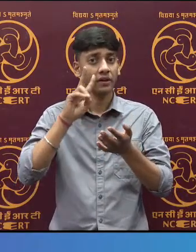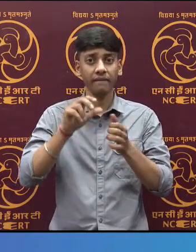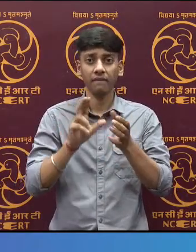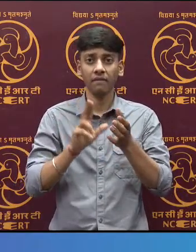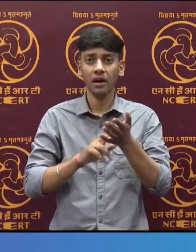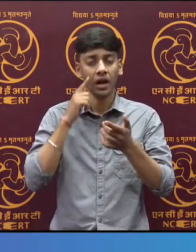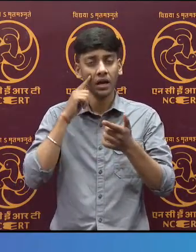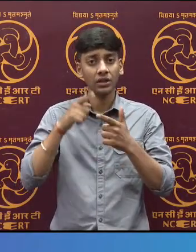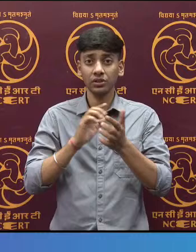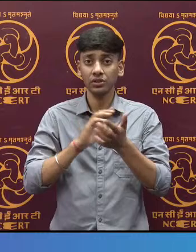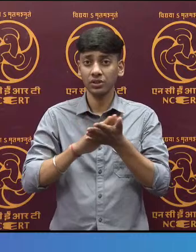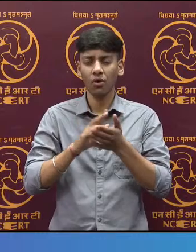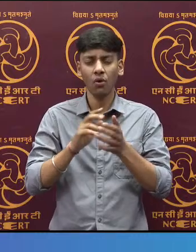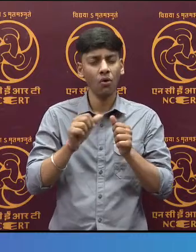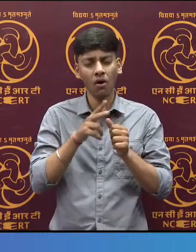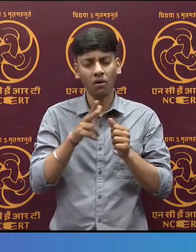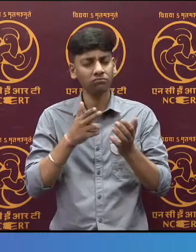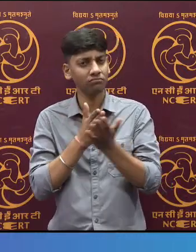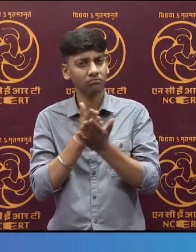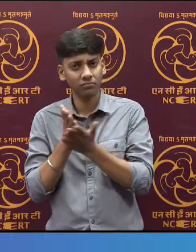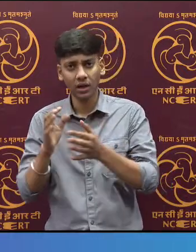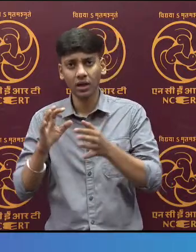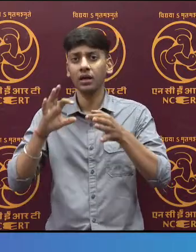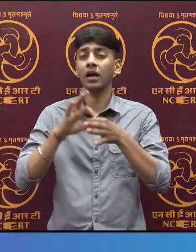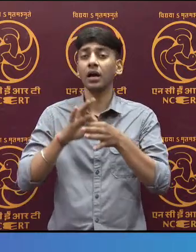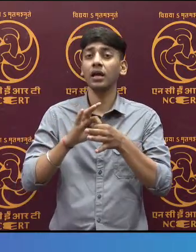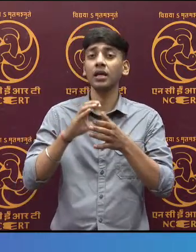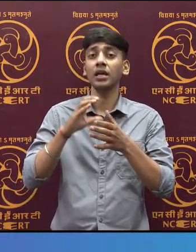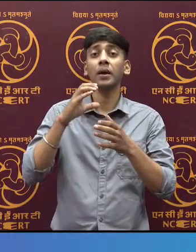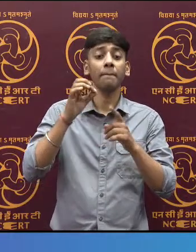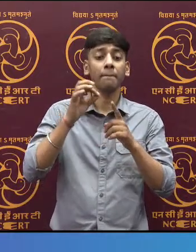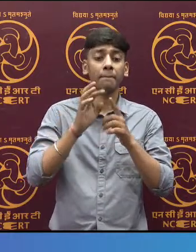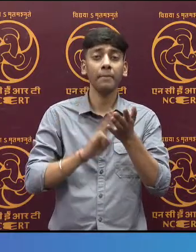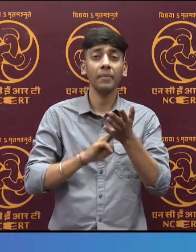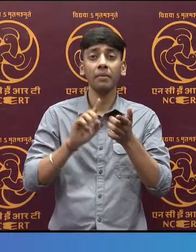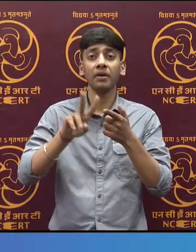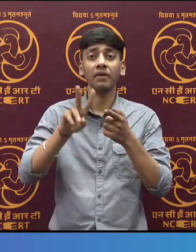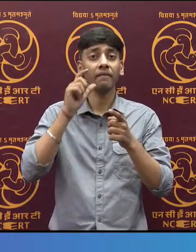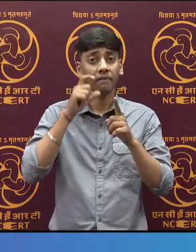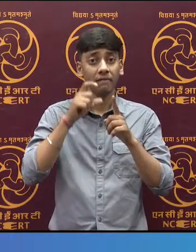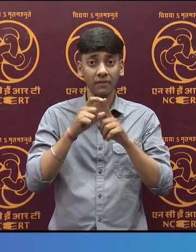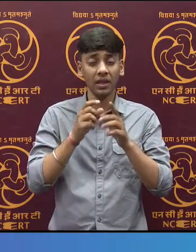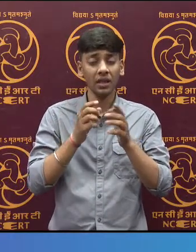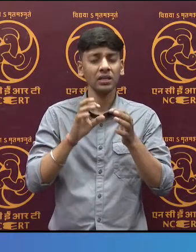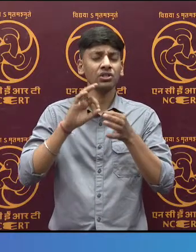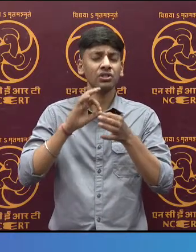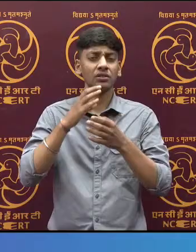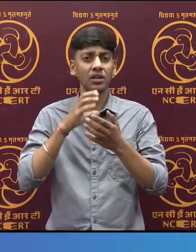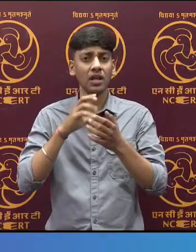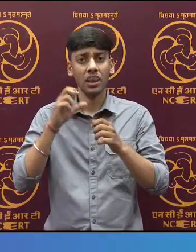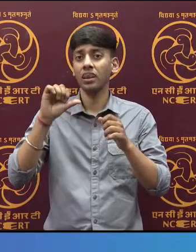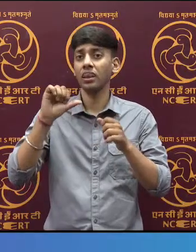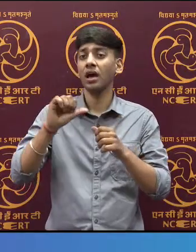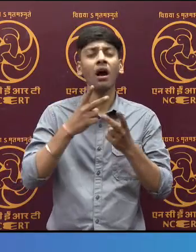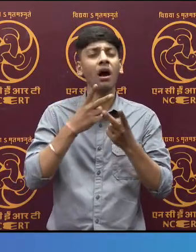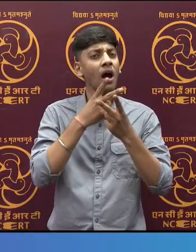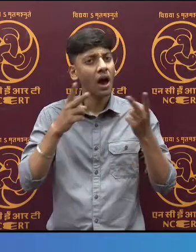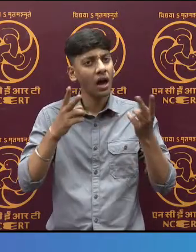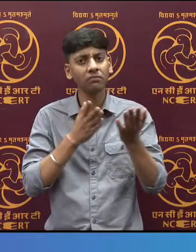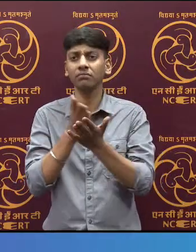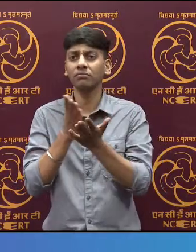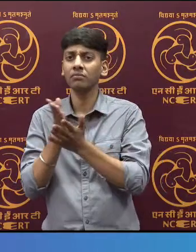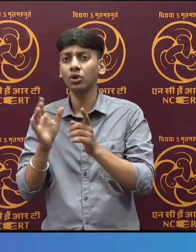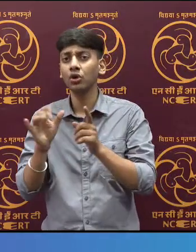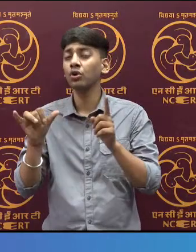all connected with us through PM Vidya channel number 9. And yes, besides this, you can also connect with us on our official